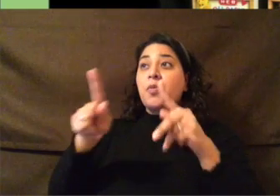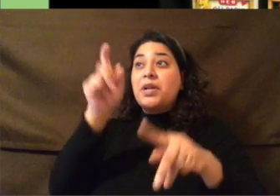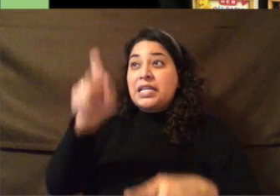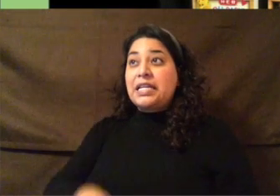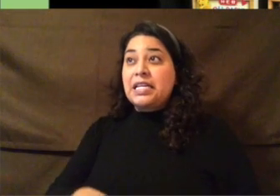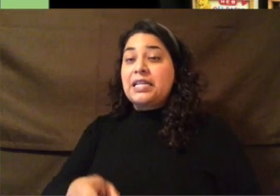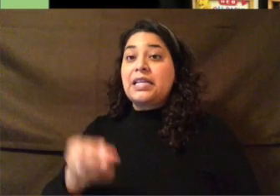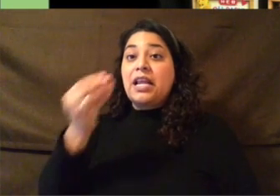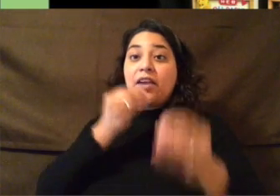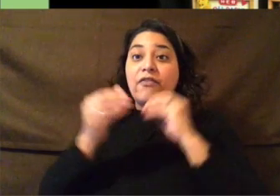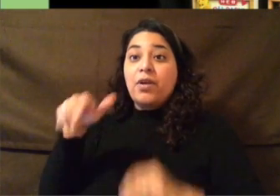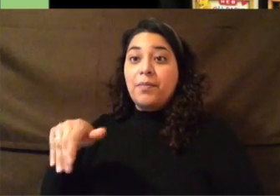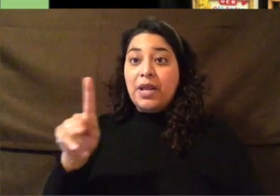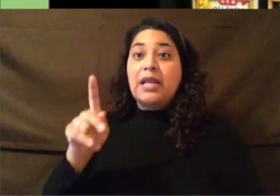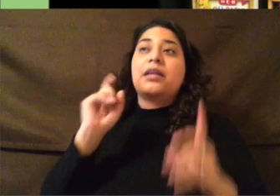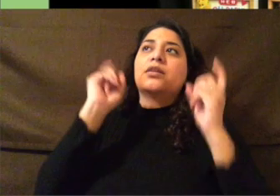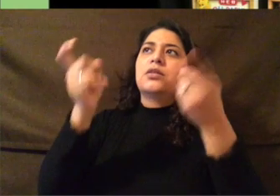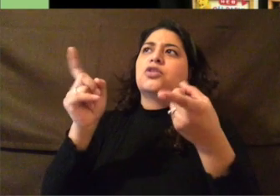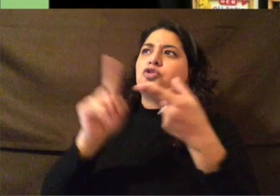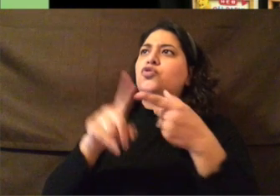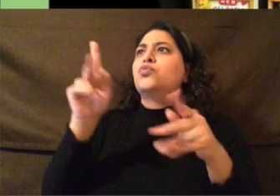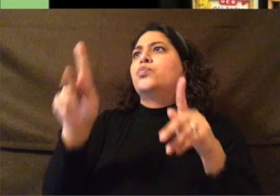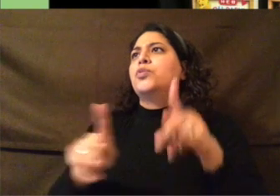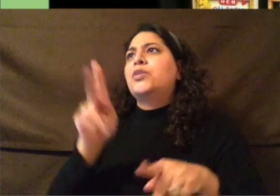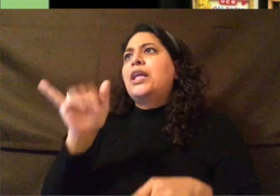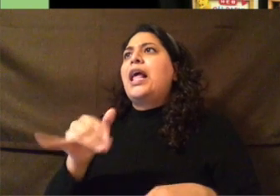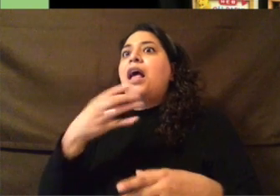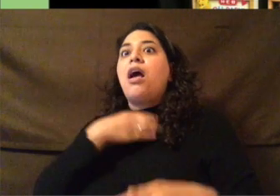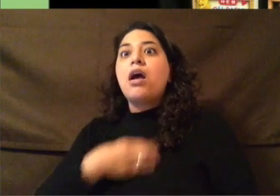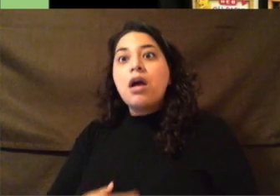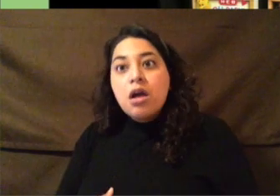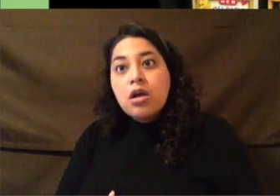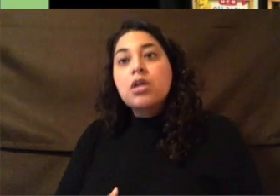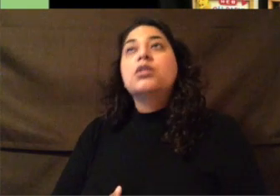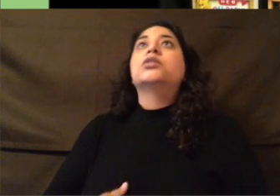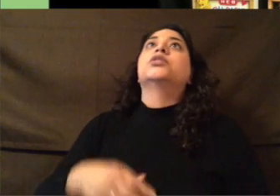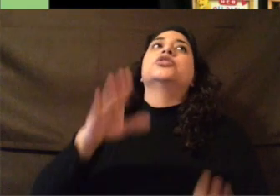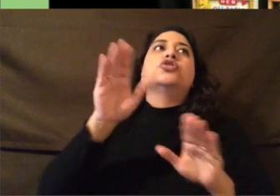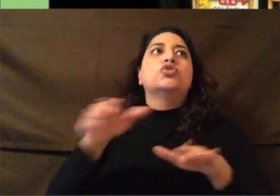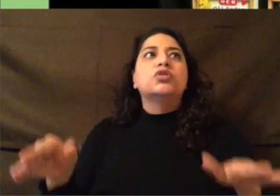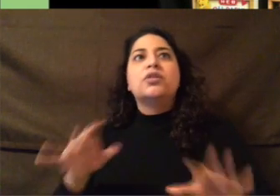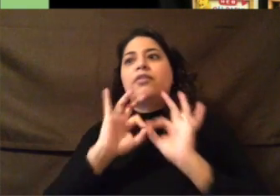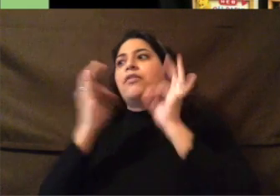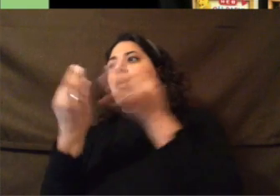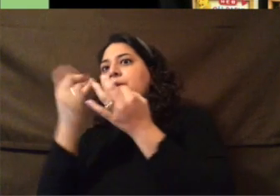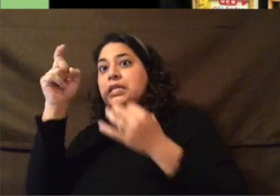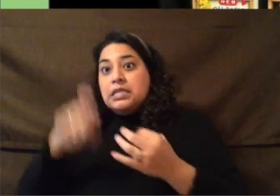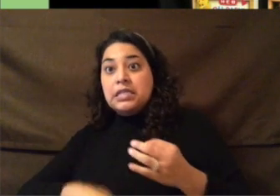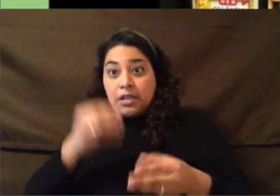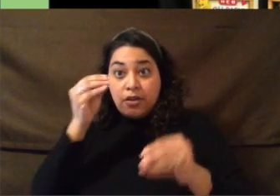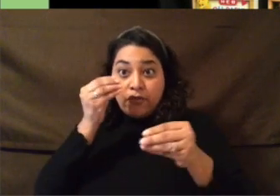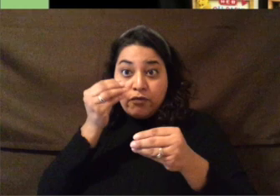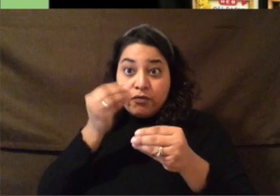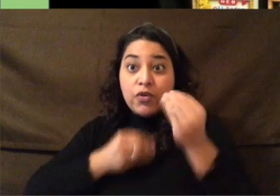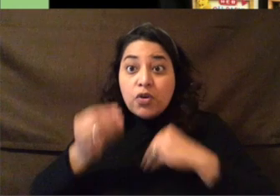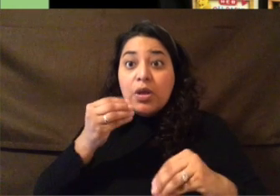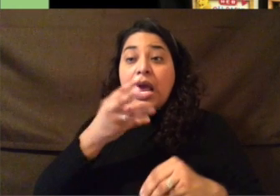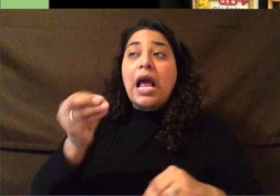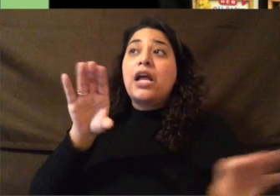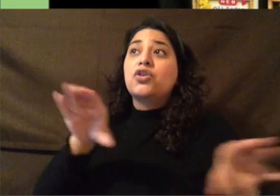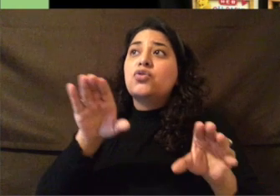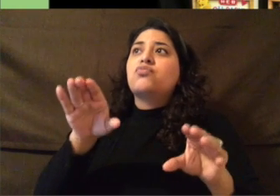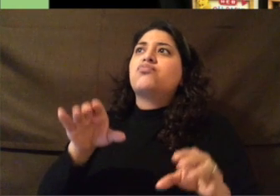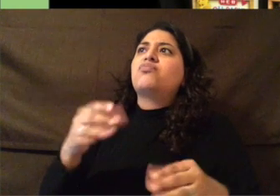those who are in need. So the food bank obviously gives back to people who are hungry, kids and families who need